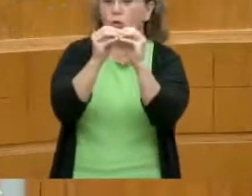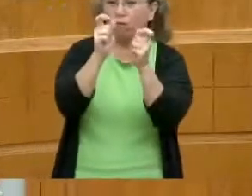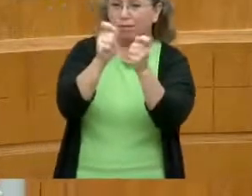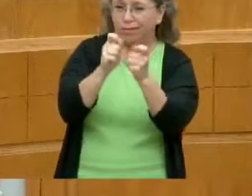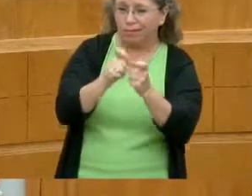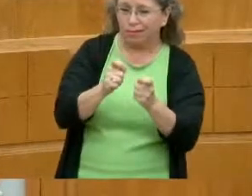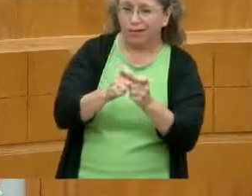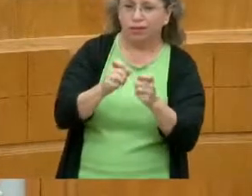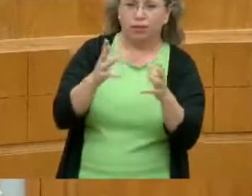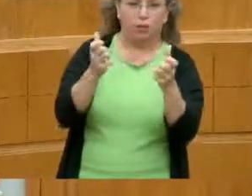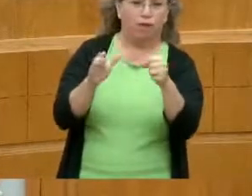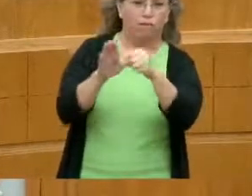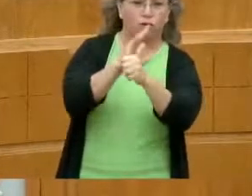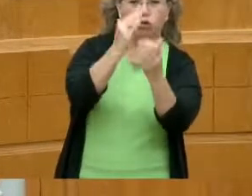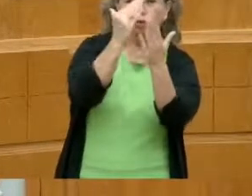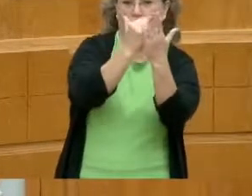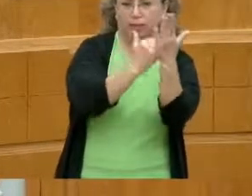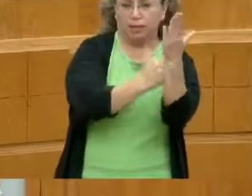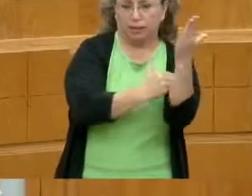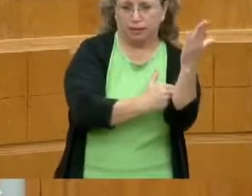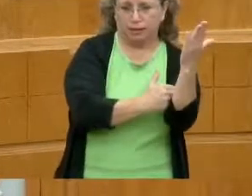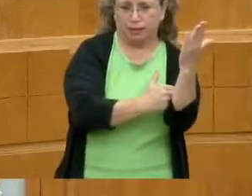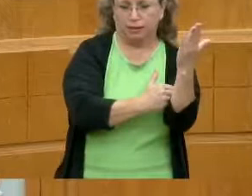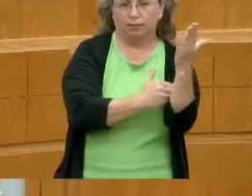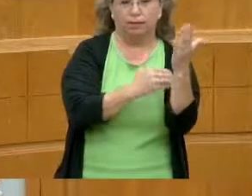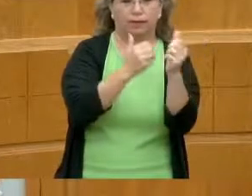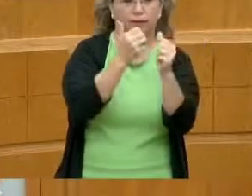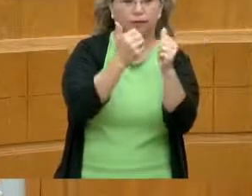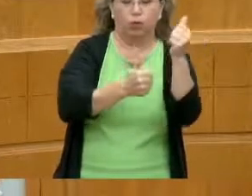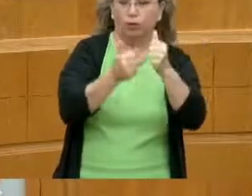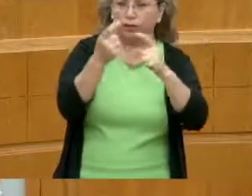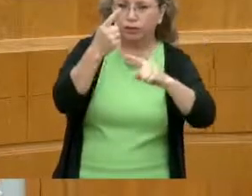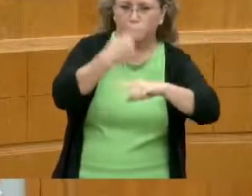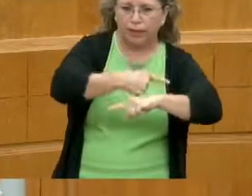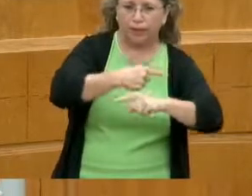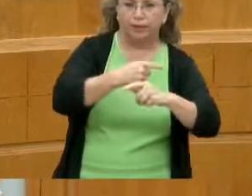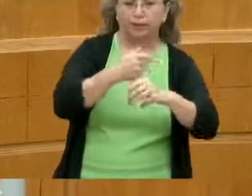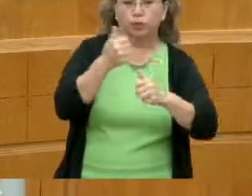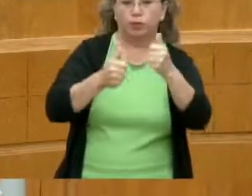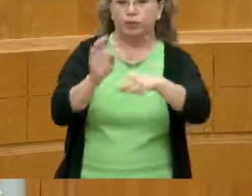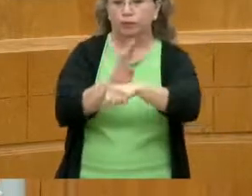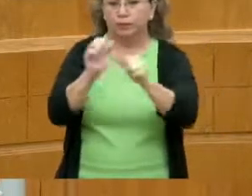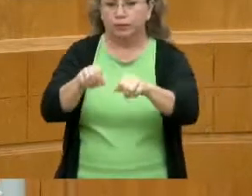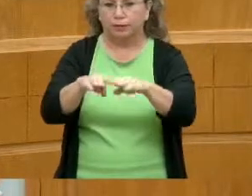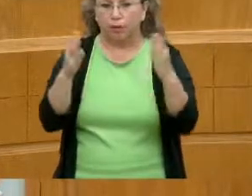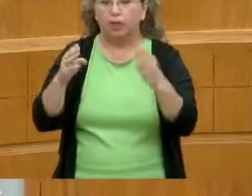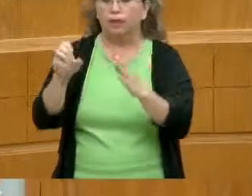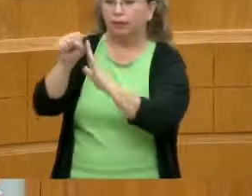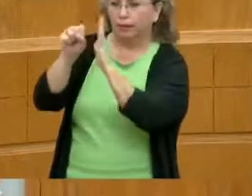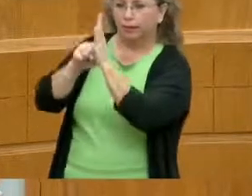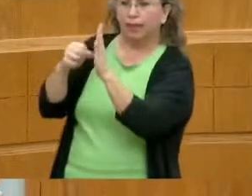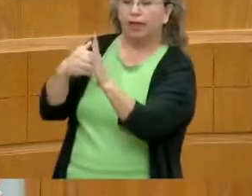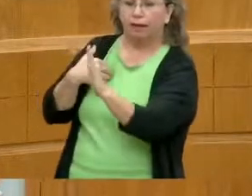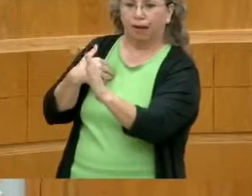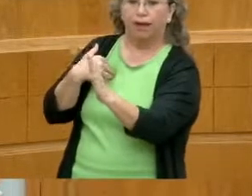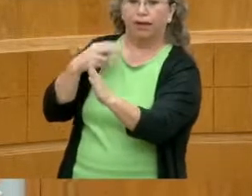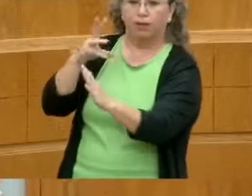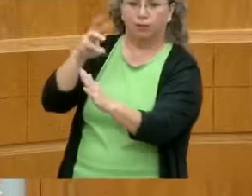all the openings and the relevant dates, the state does have a website. It's a pretty long website, but